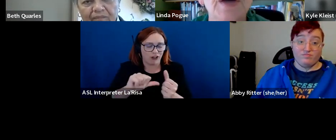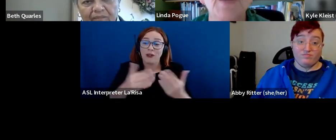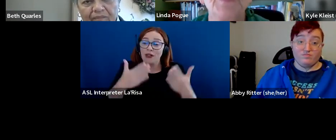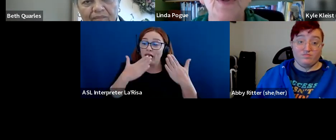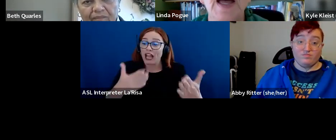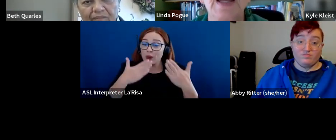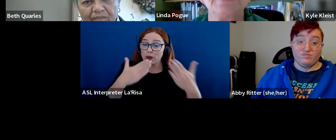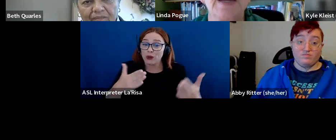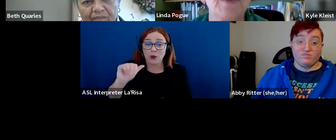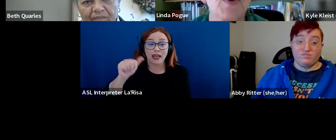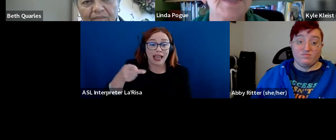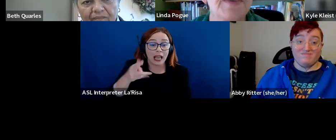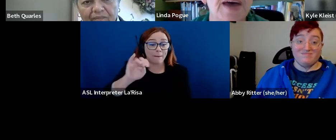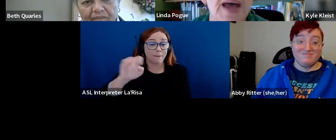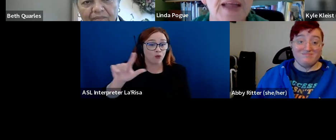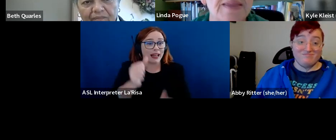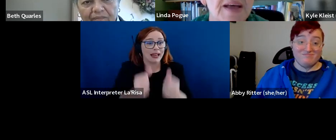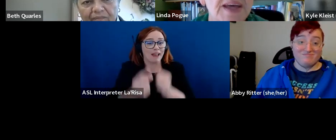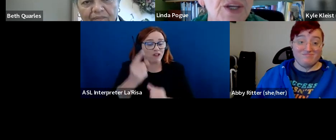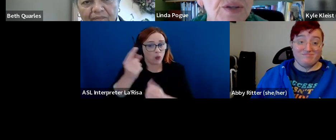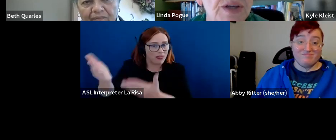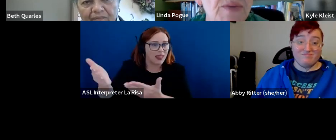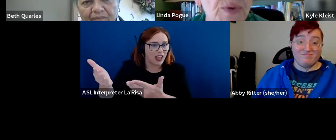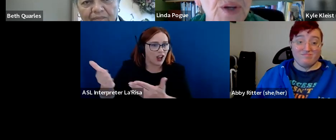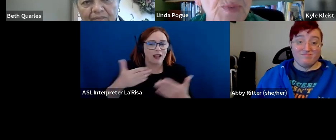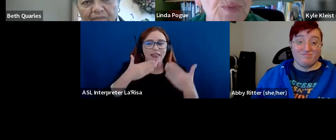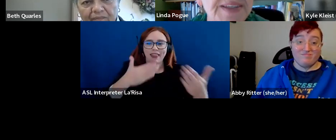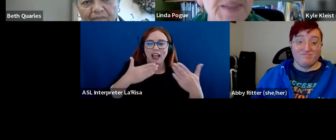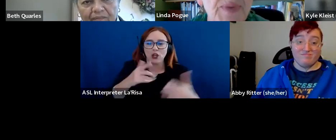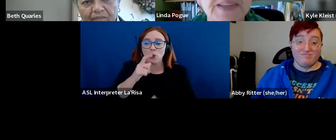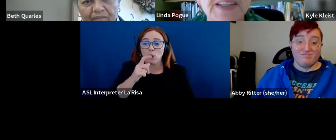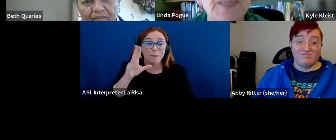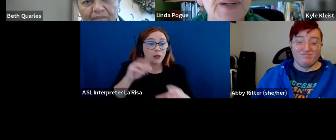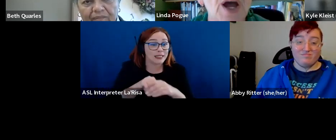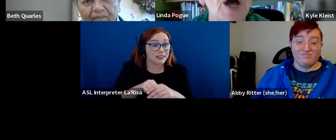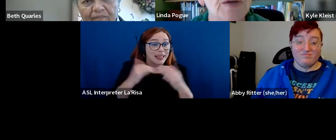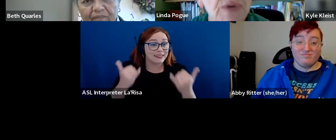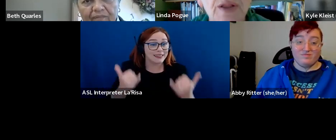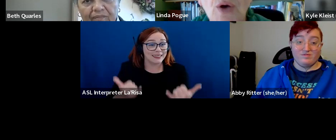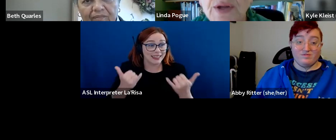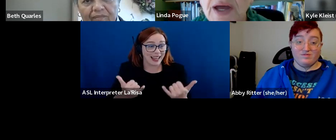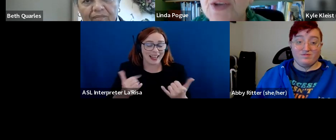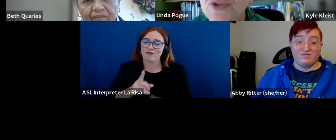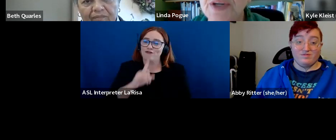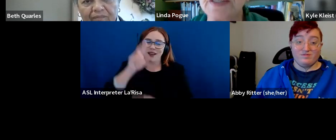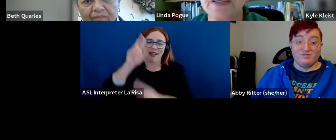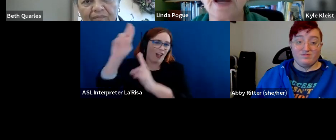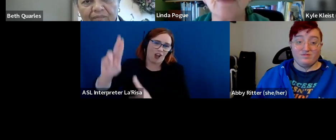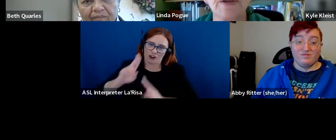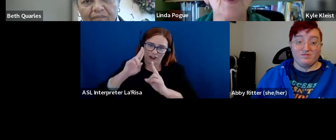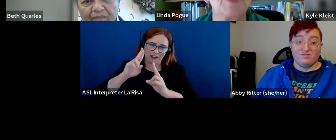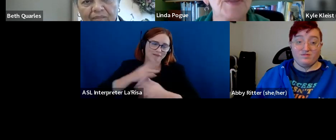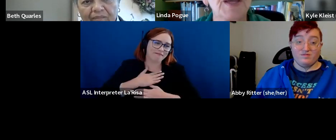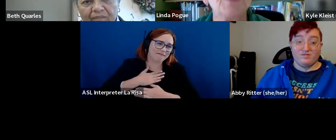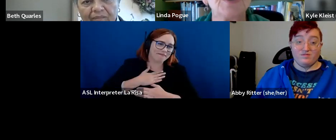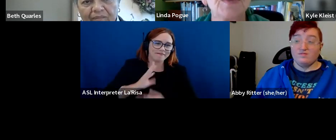you to April and everybody there, and thank you to everybody who's participated. It's been a real honor and a treat, a